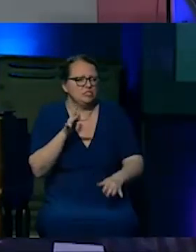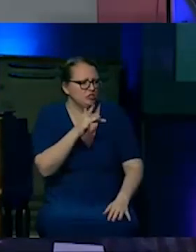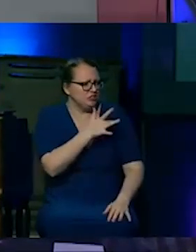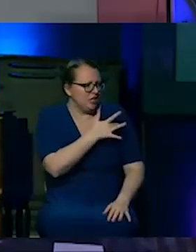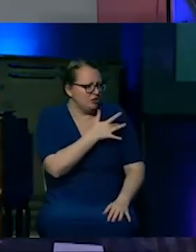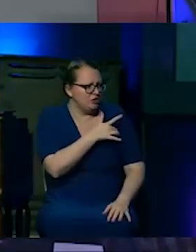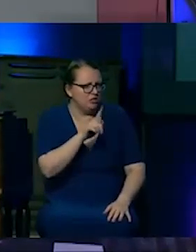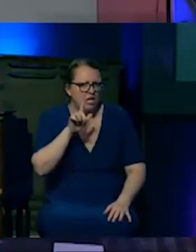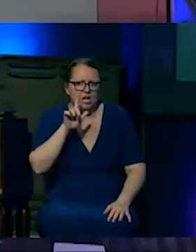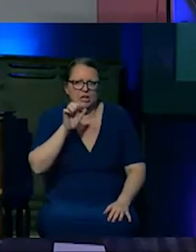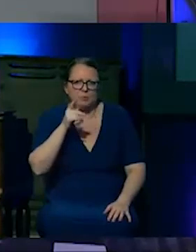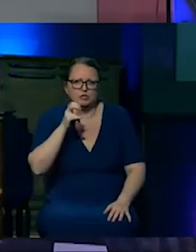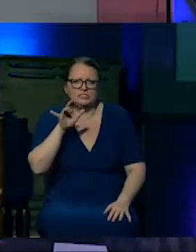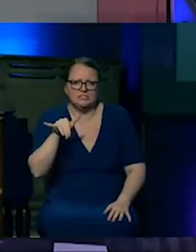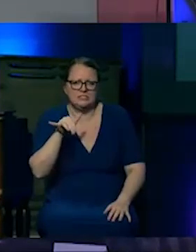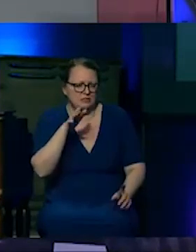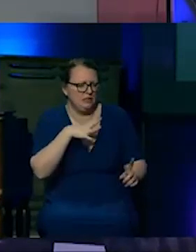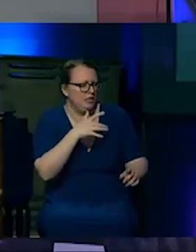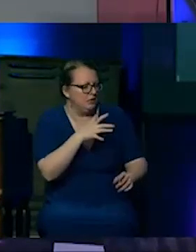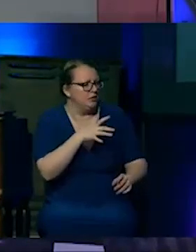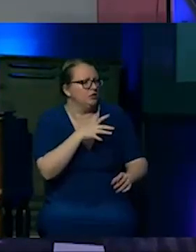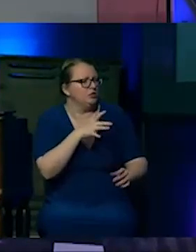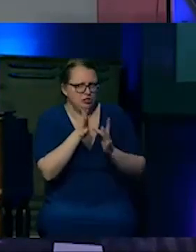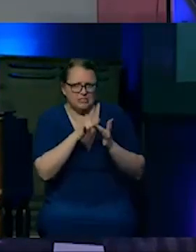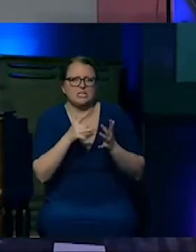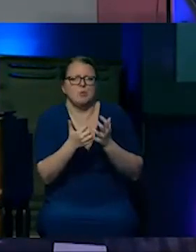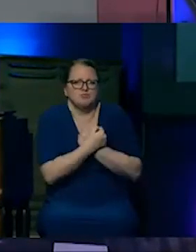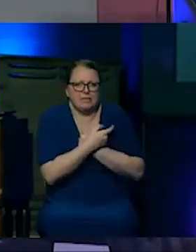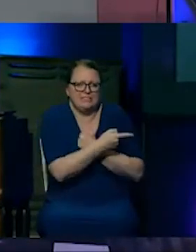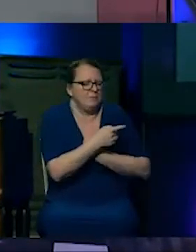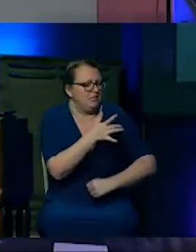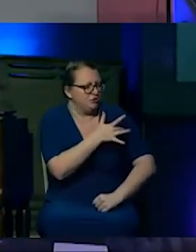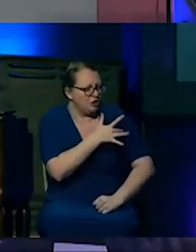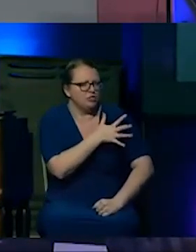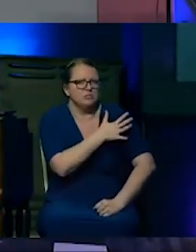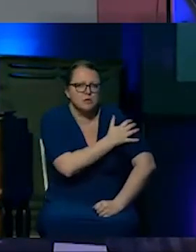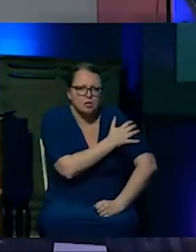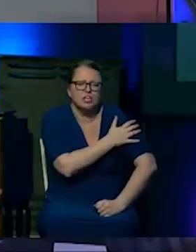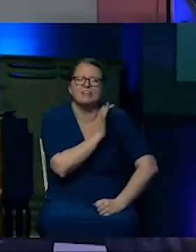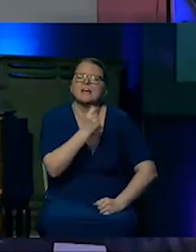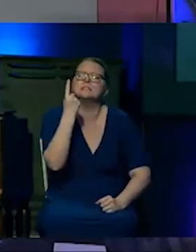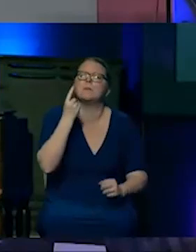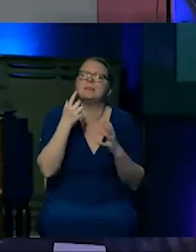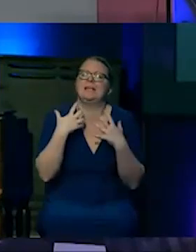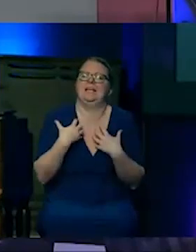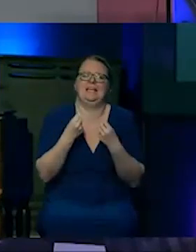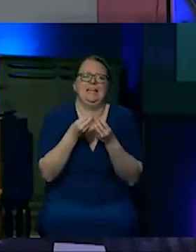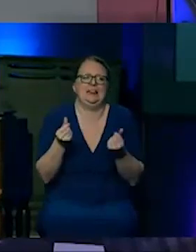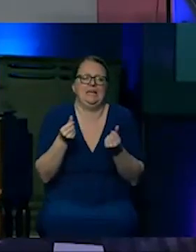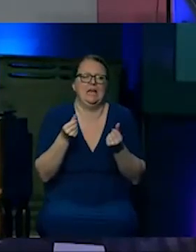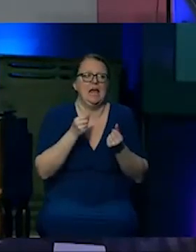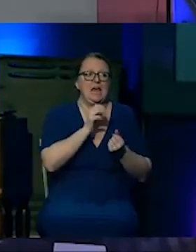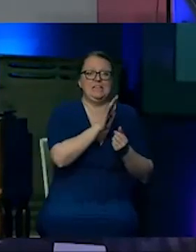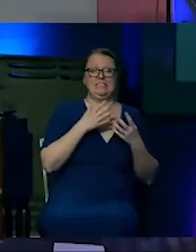him. Jesus came near to him. Jesus embraced him. There is something healing in that. His healing was both spiritual